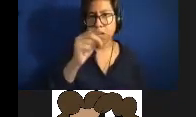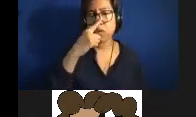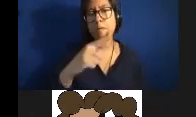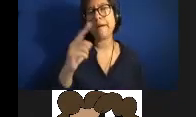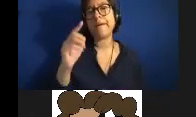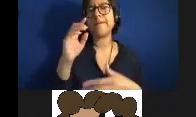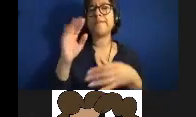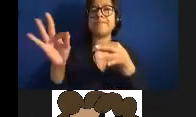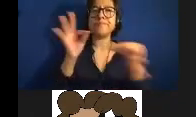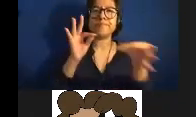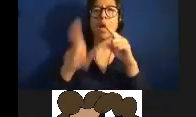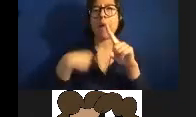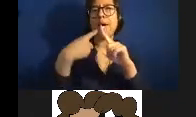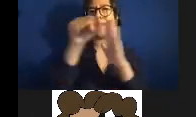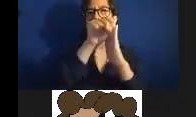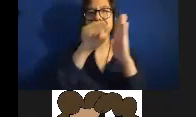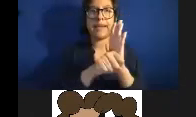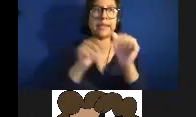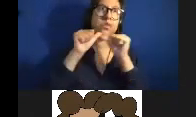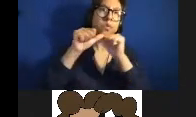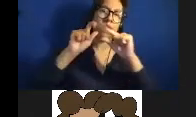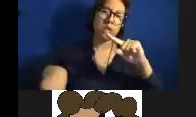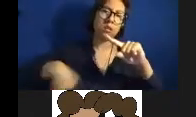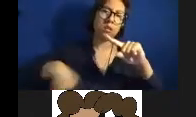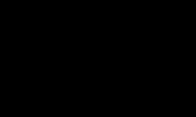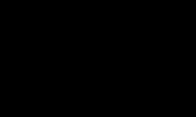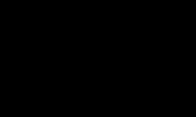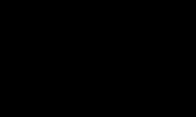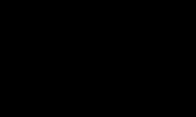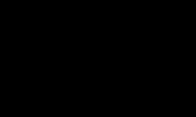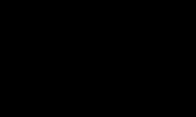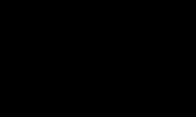role of the state in perpetuating gender-based violence.